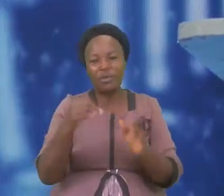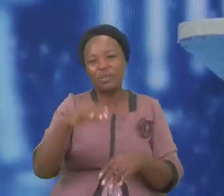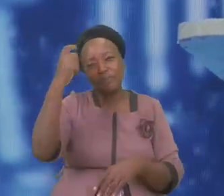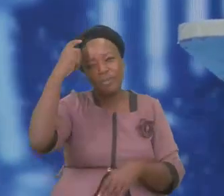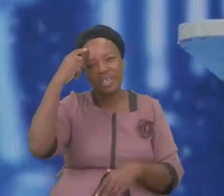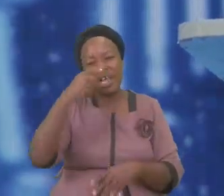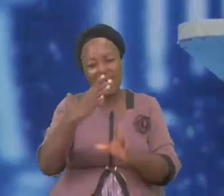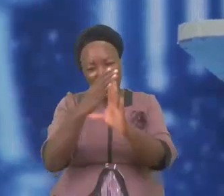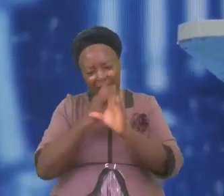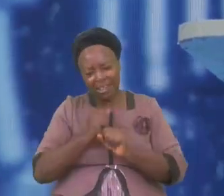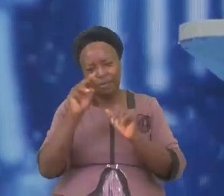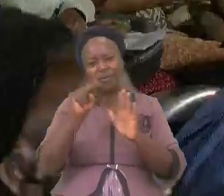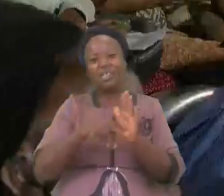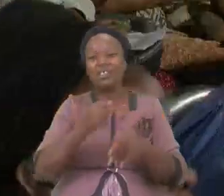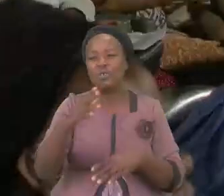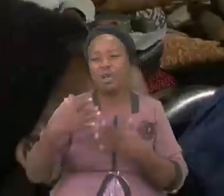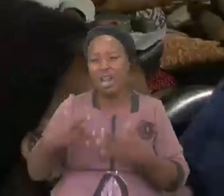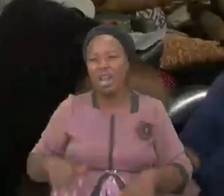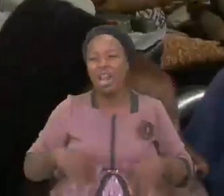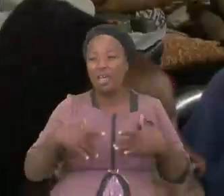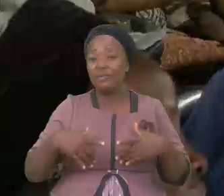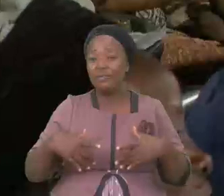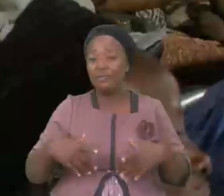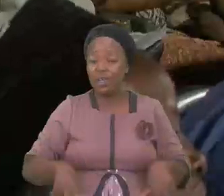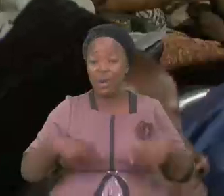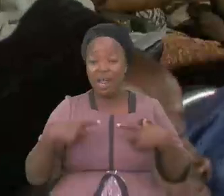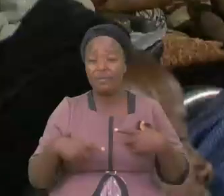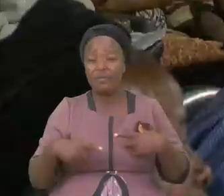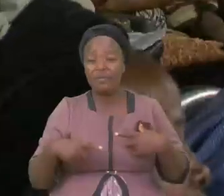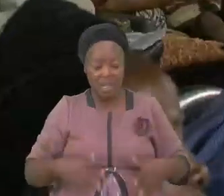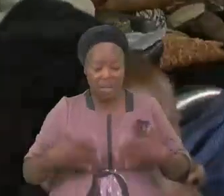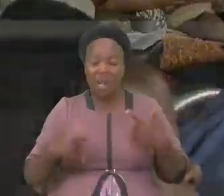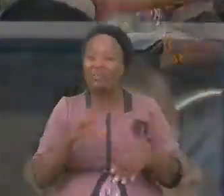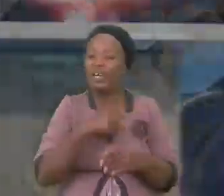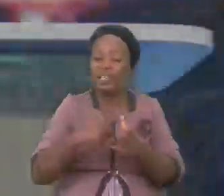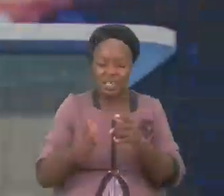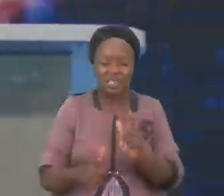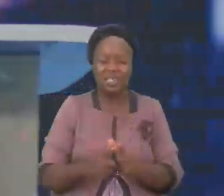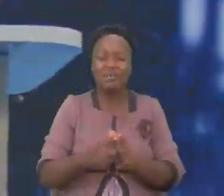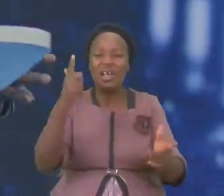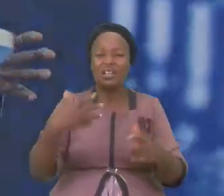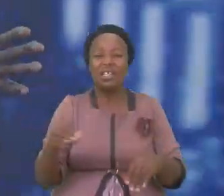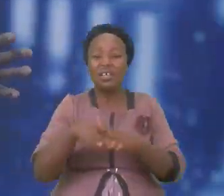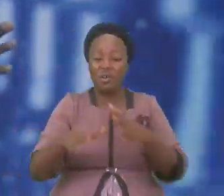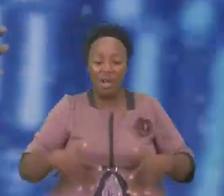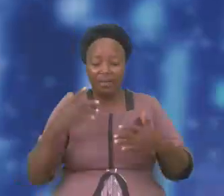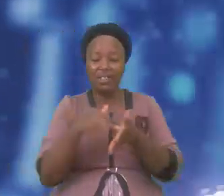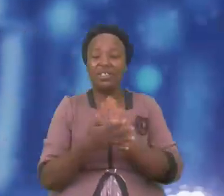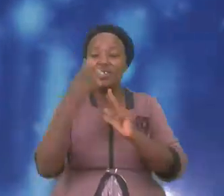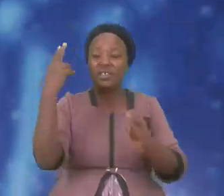your life, in Jesus' name. And look at Ezekiel. Ezekiel